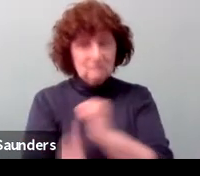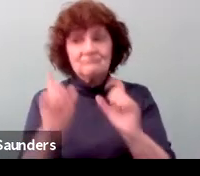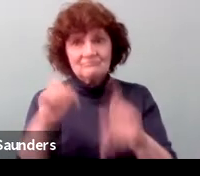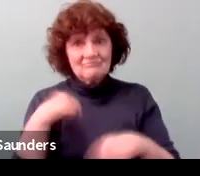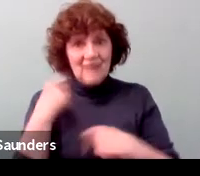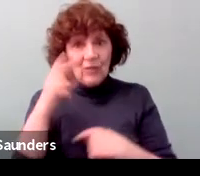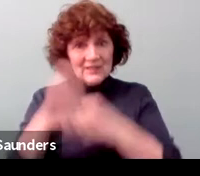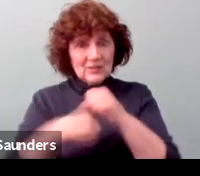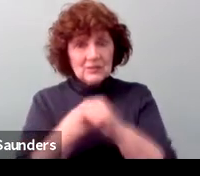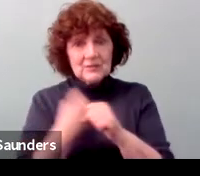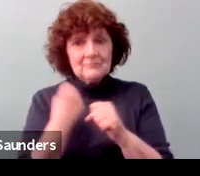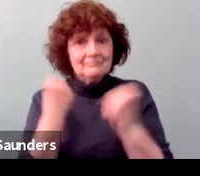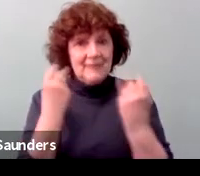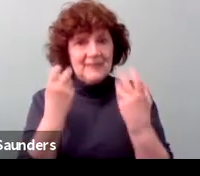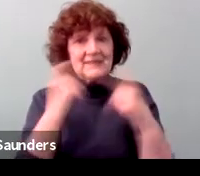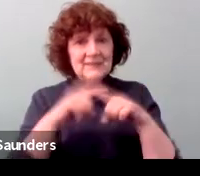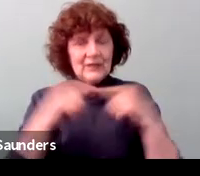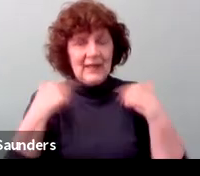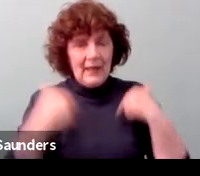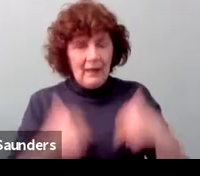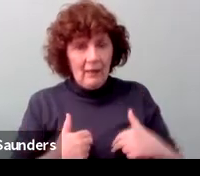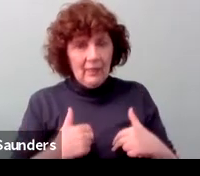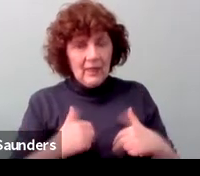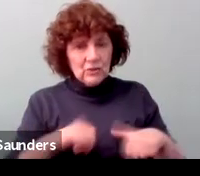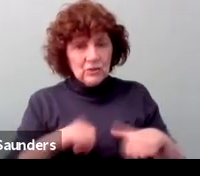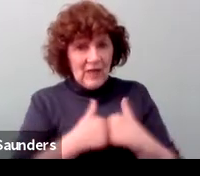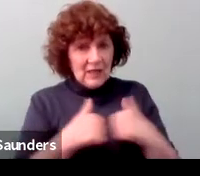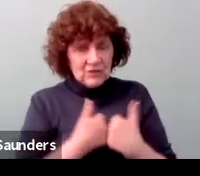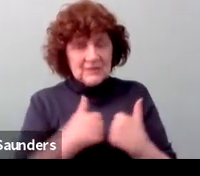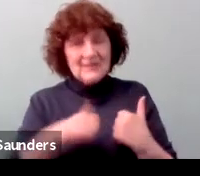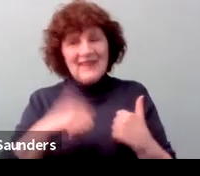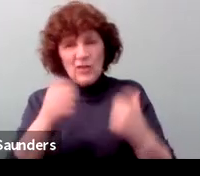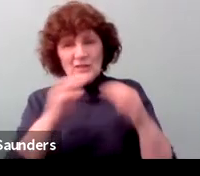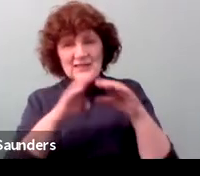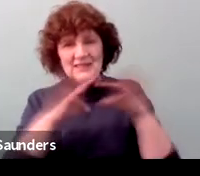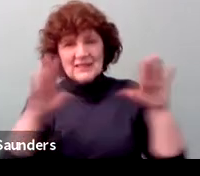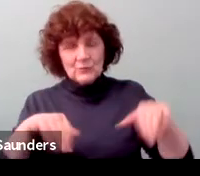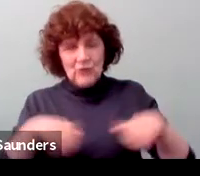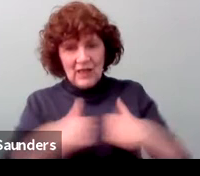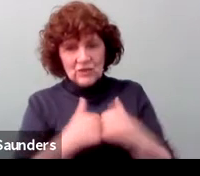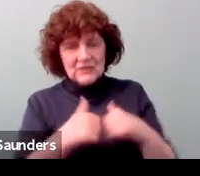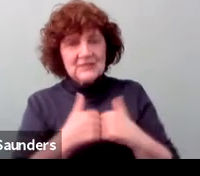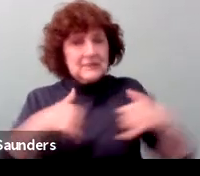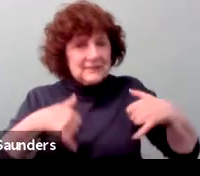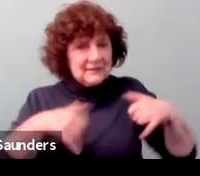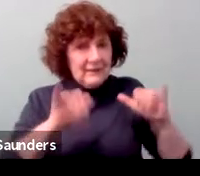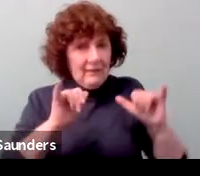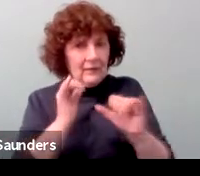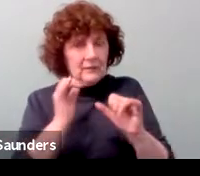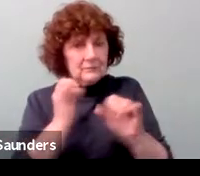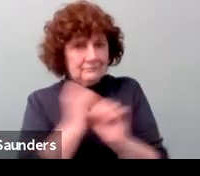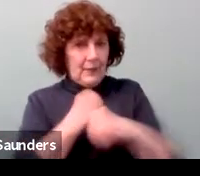disparities and overarching systemic challenges still create barriers for people with disabilities.